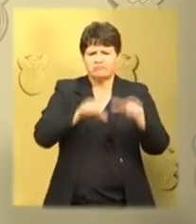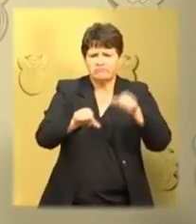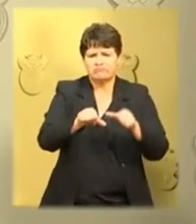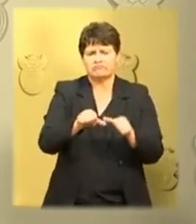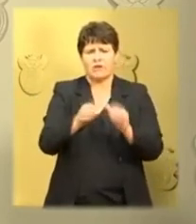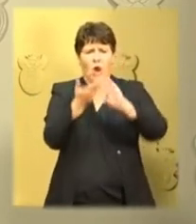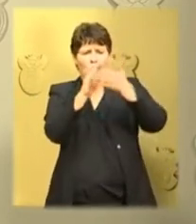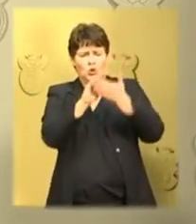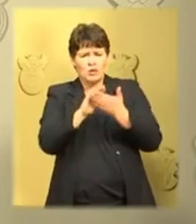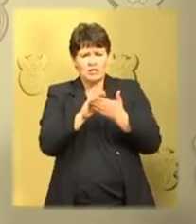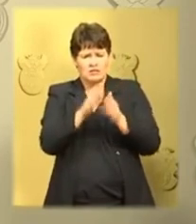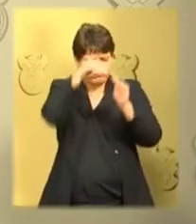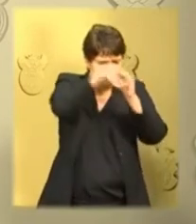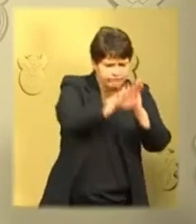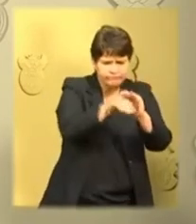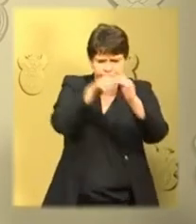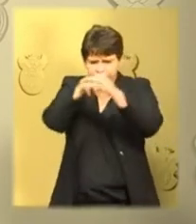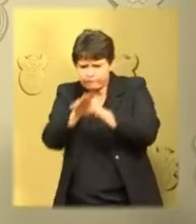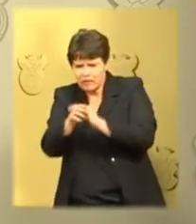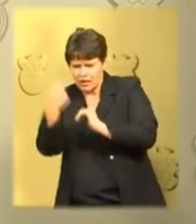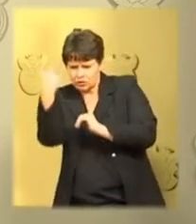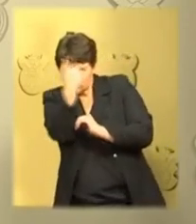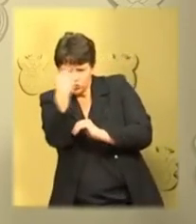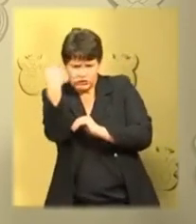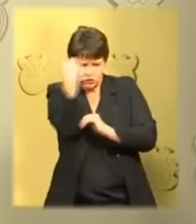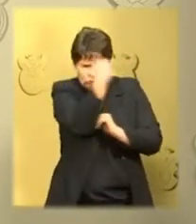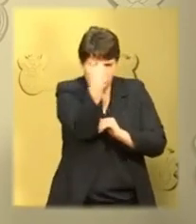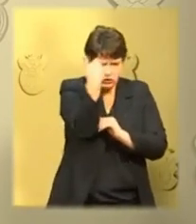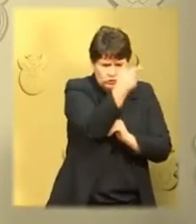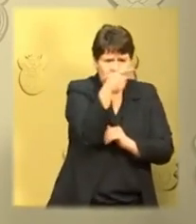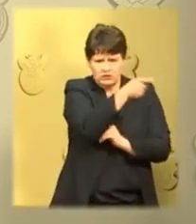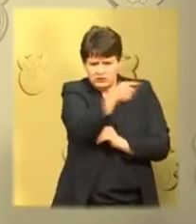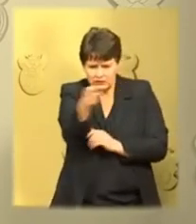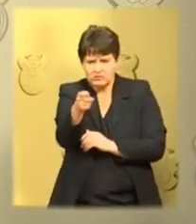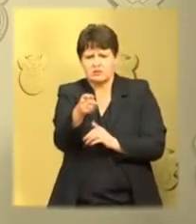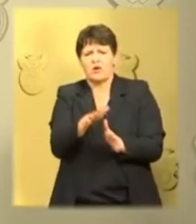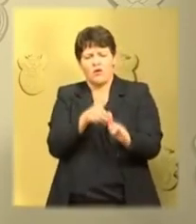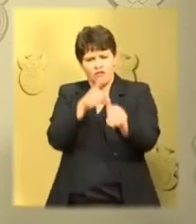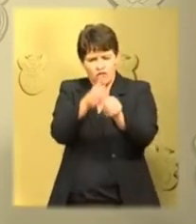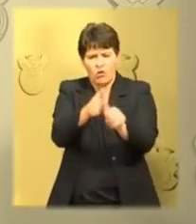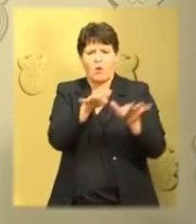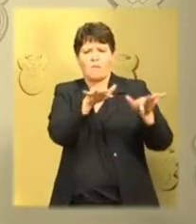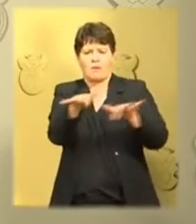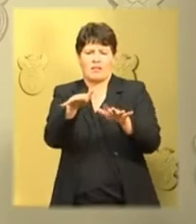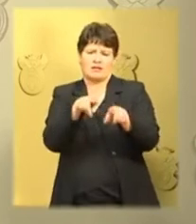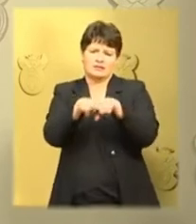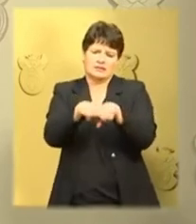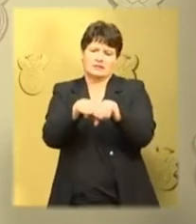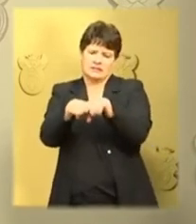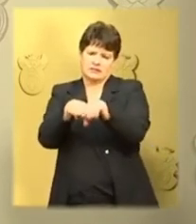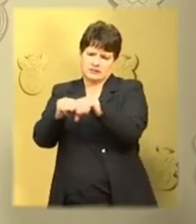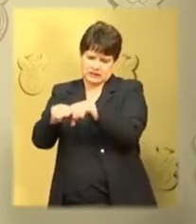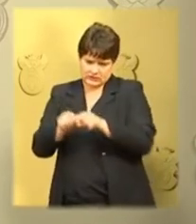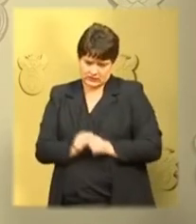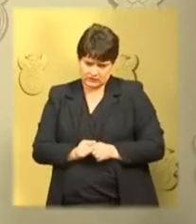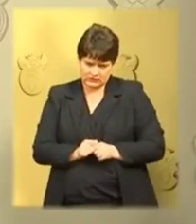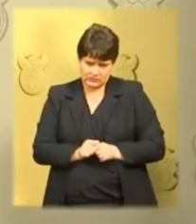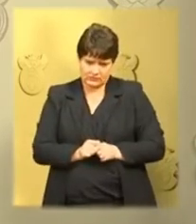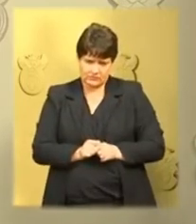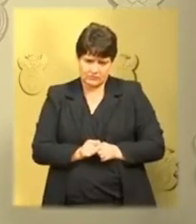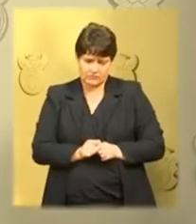field workers who are leading our public health response. We are committed to ensuring that